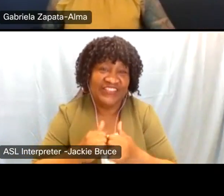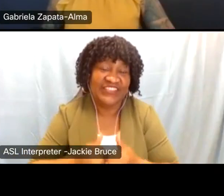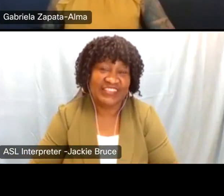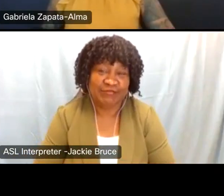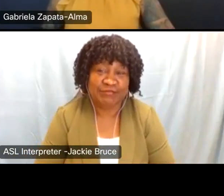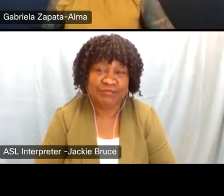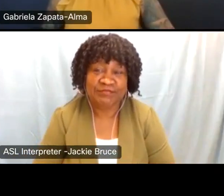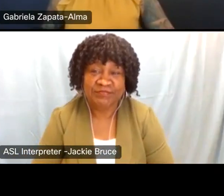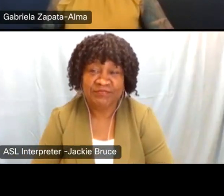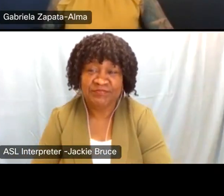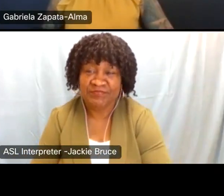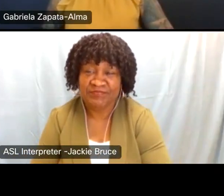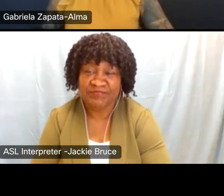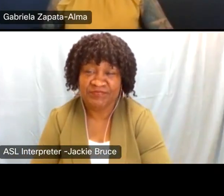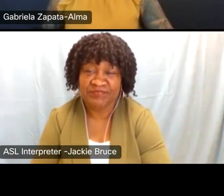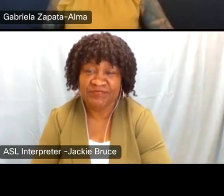Mhm.